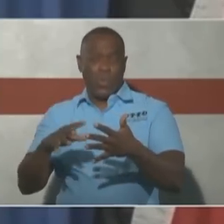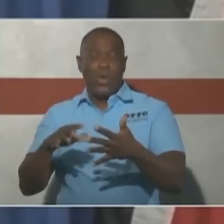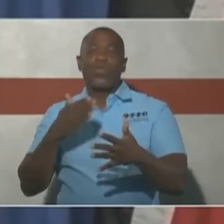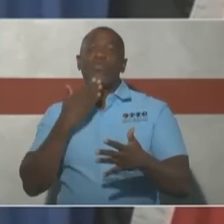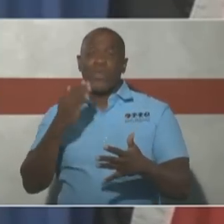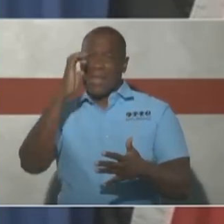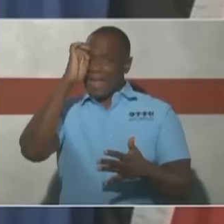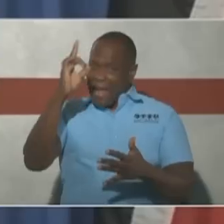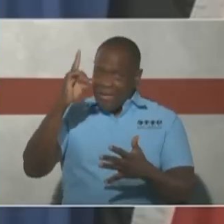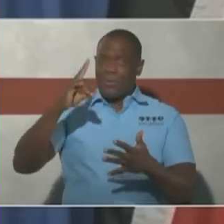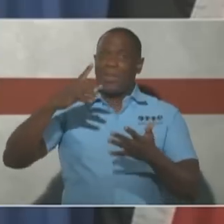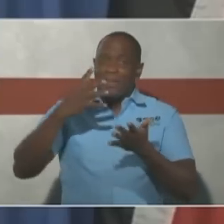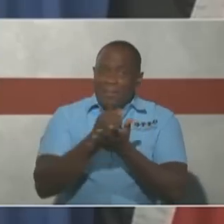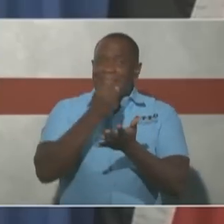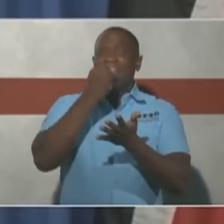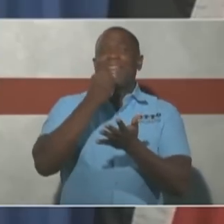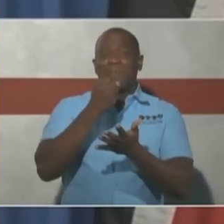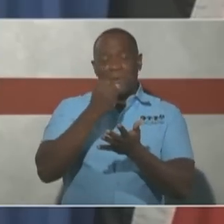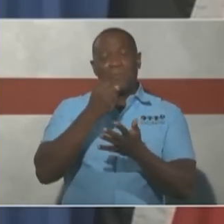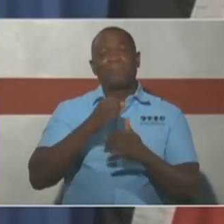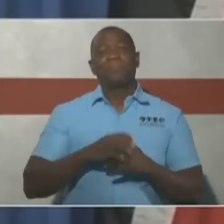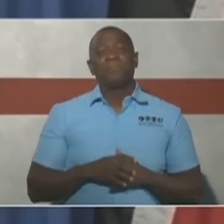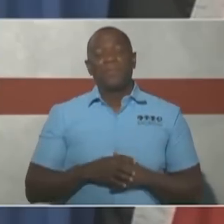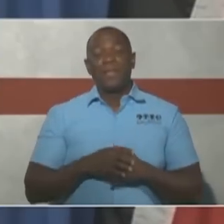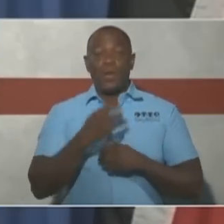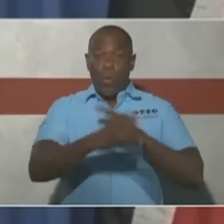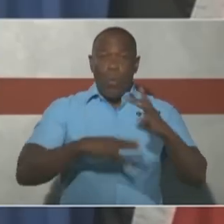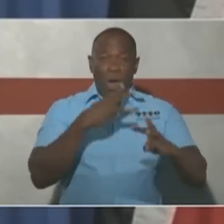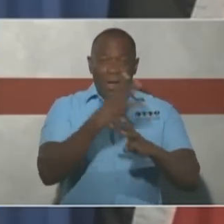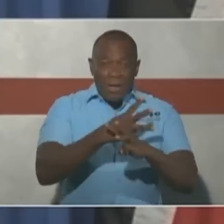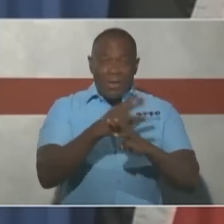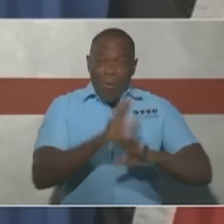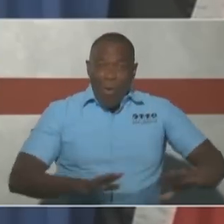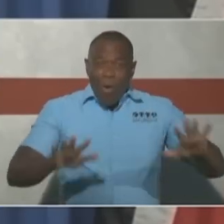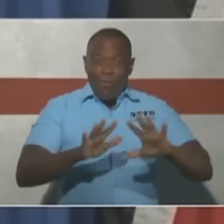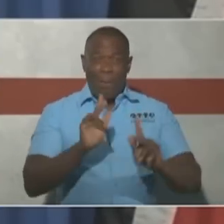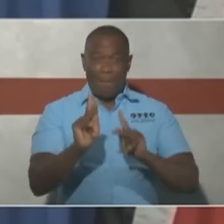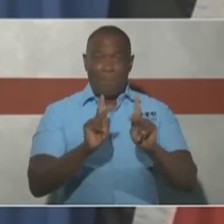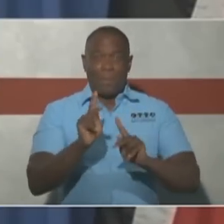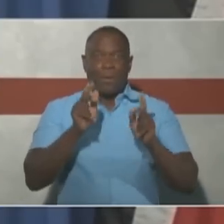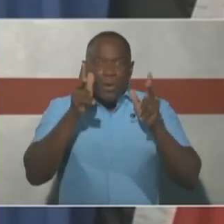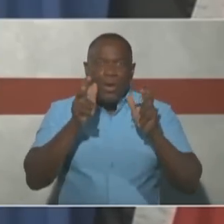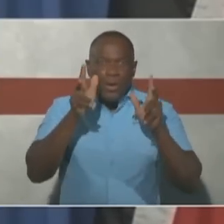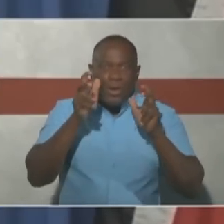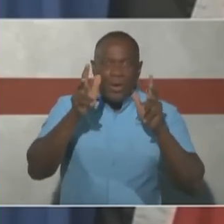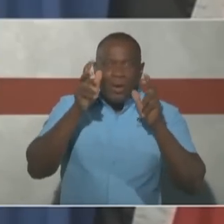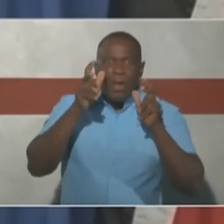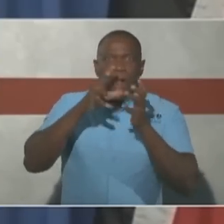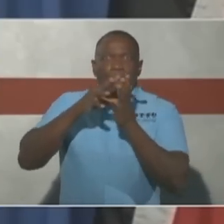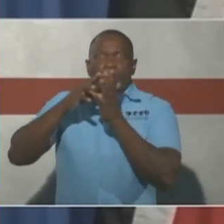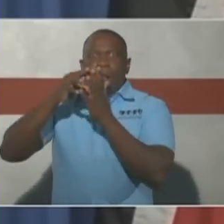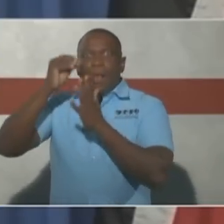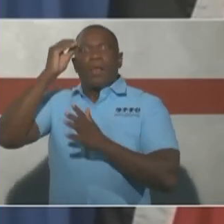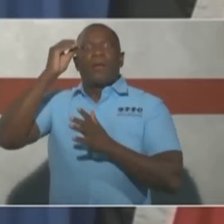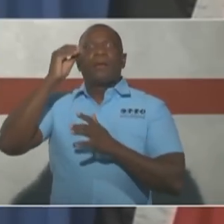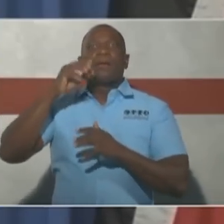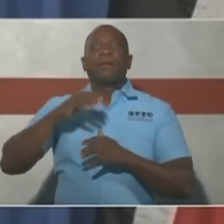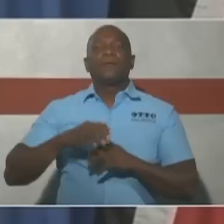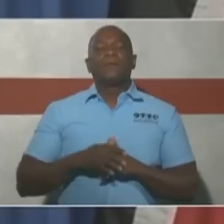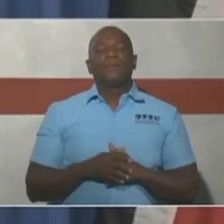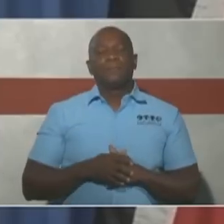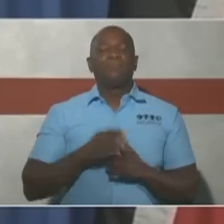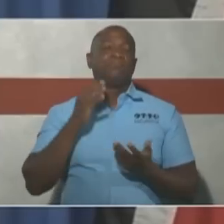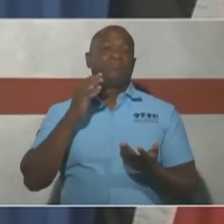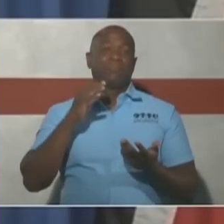education, because the world's population was learning in a way that none of us had